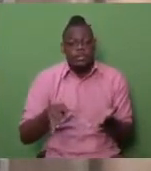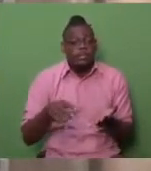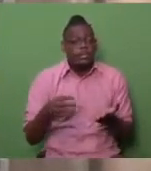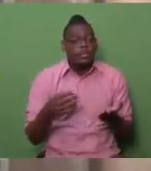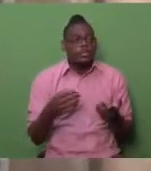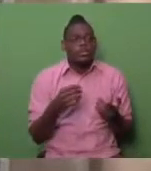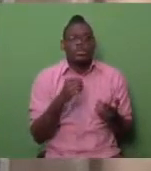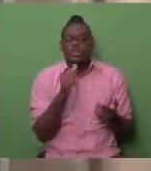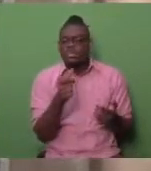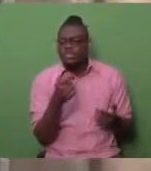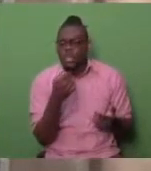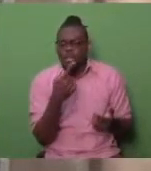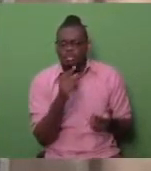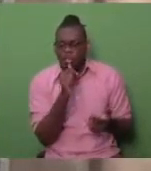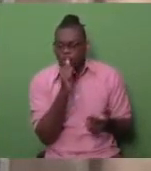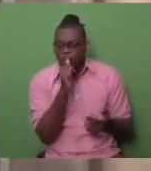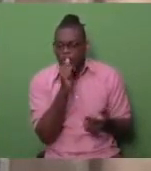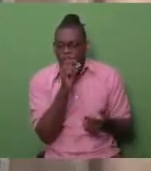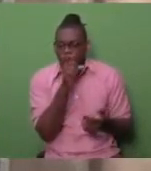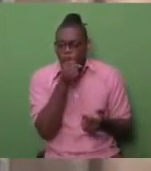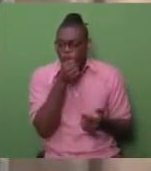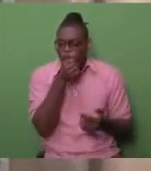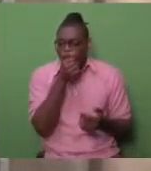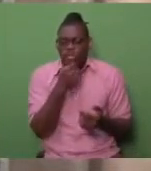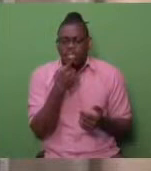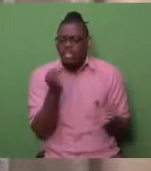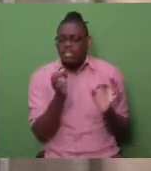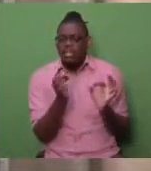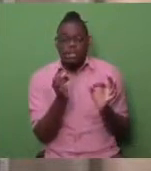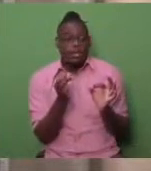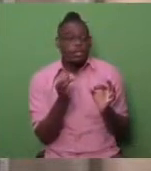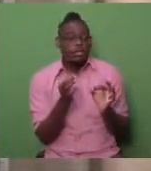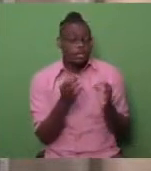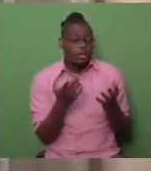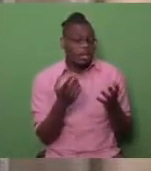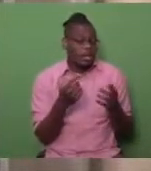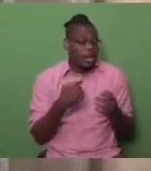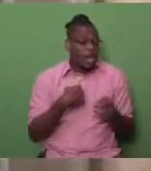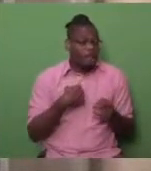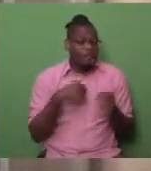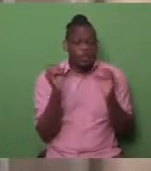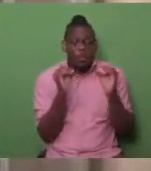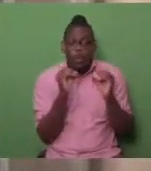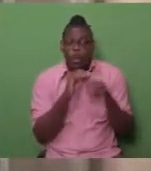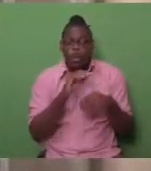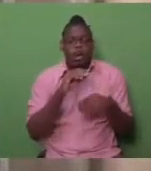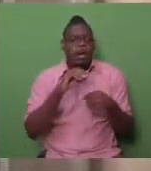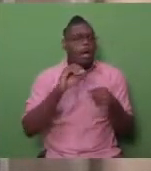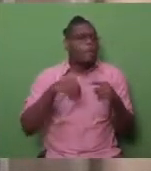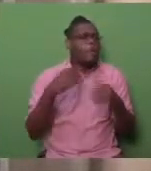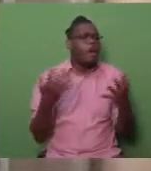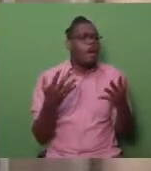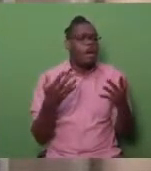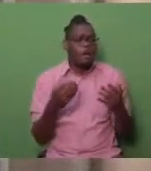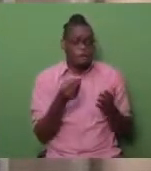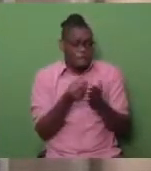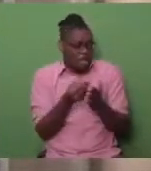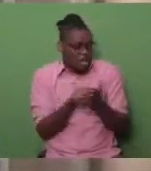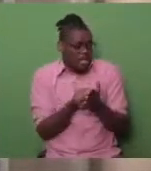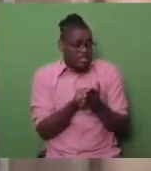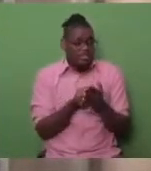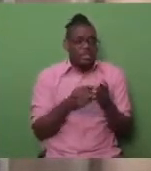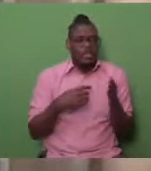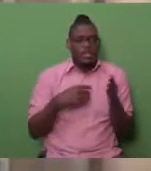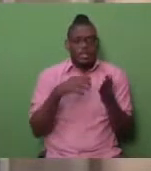which is coming to an end. And nothing about the deficit, nothing. And we know why. They didn't want us to hear